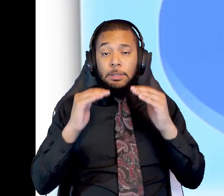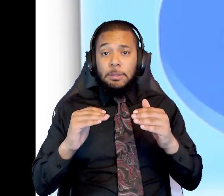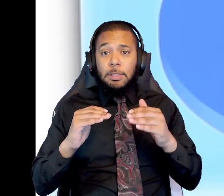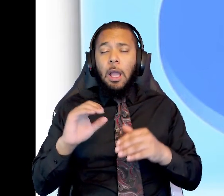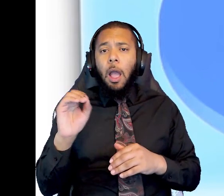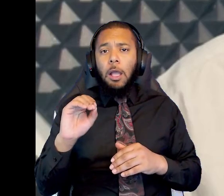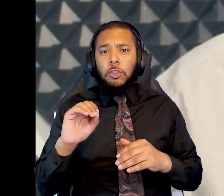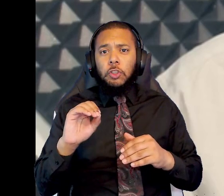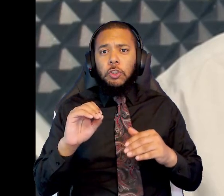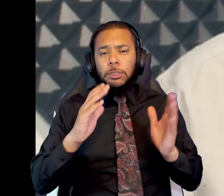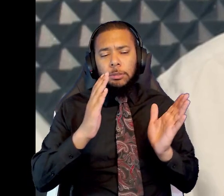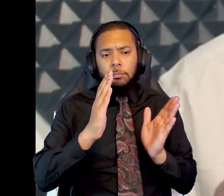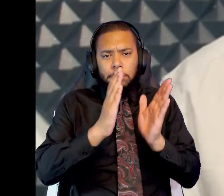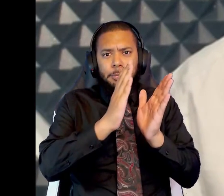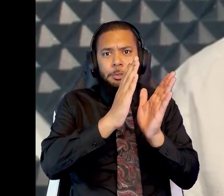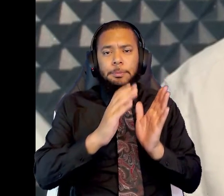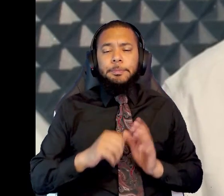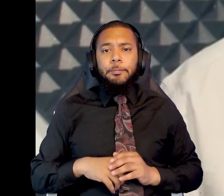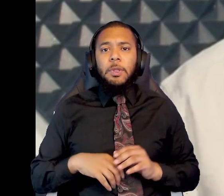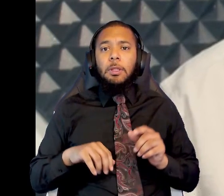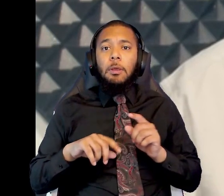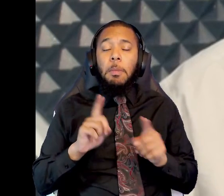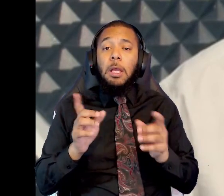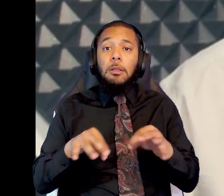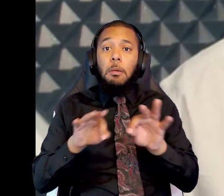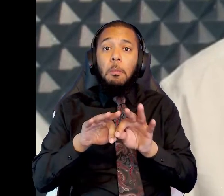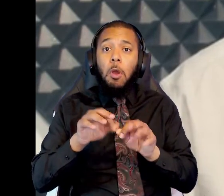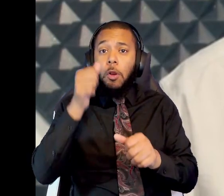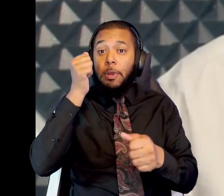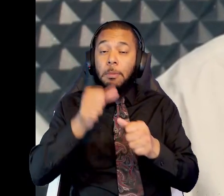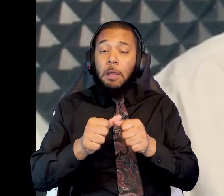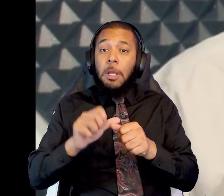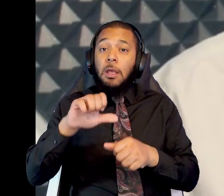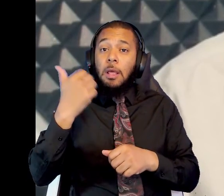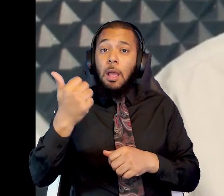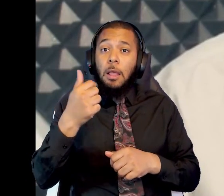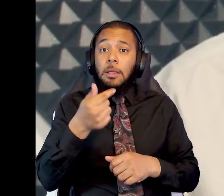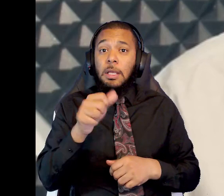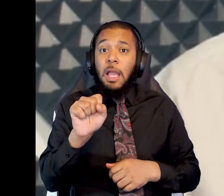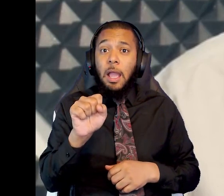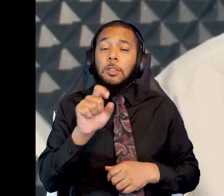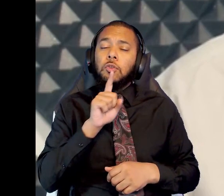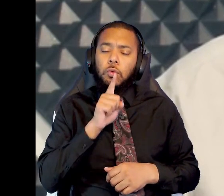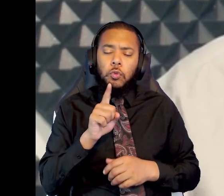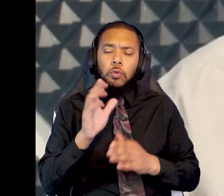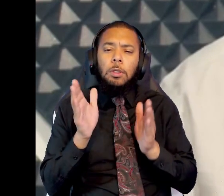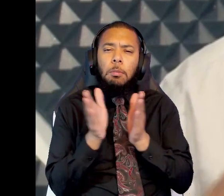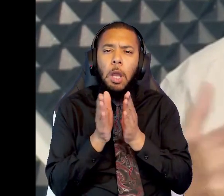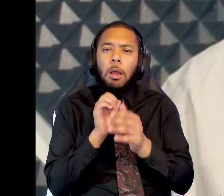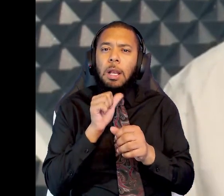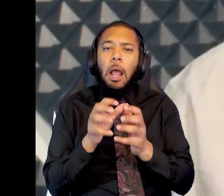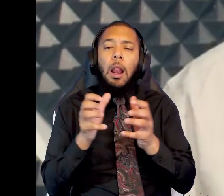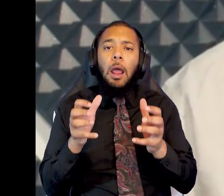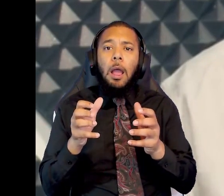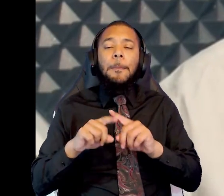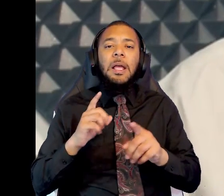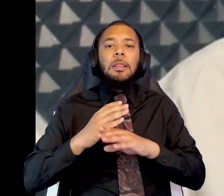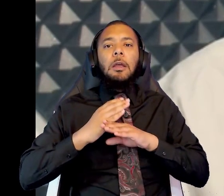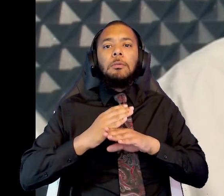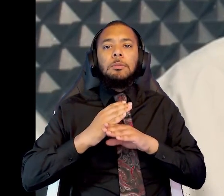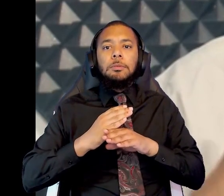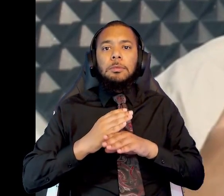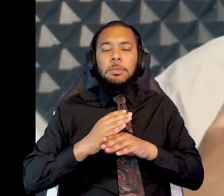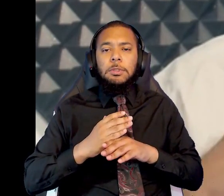by oxygen. It's important to note the other gases in the atmosphere help to make things happen, help to protect us from the